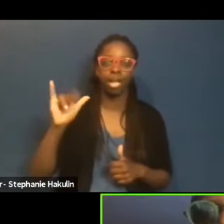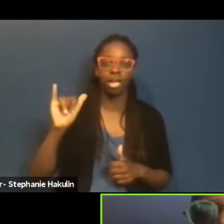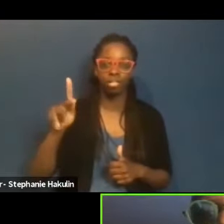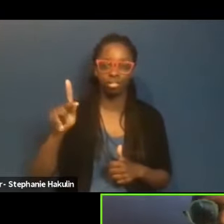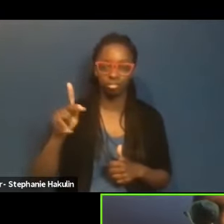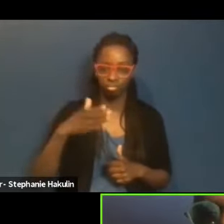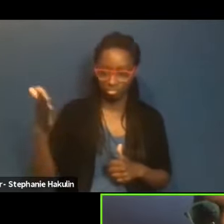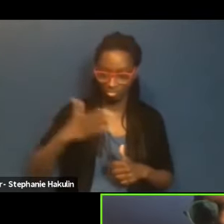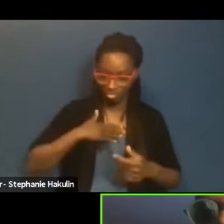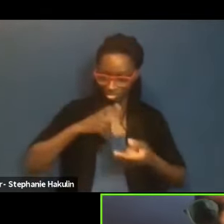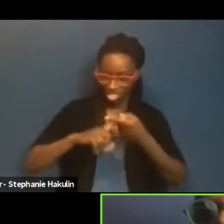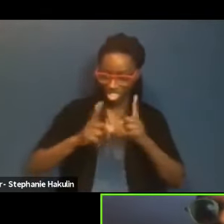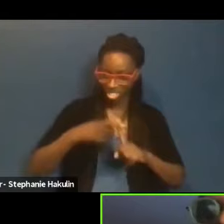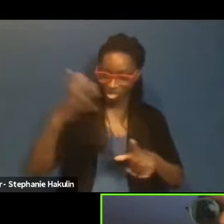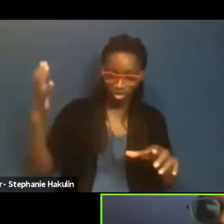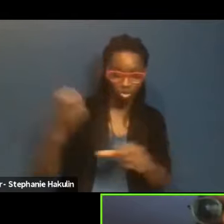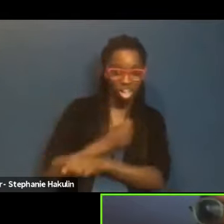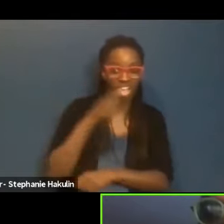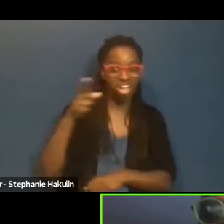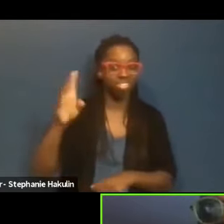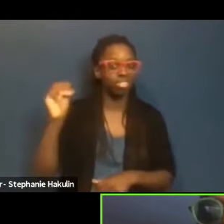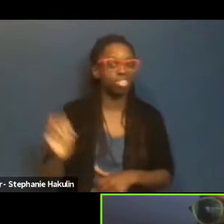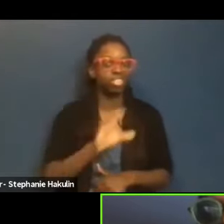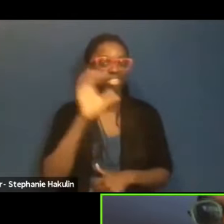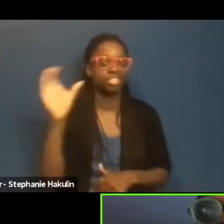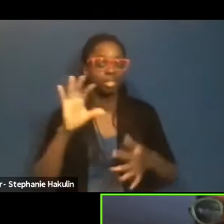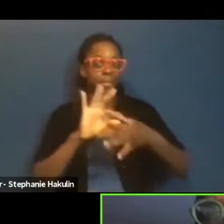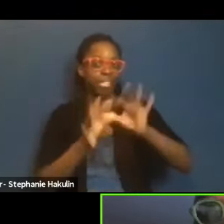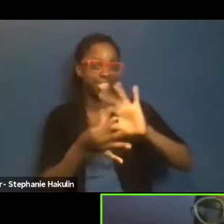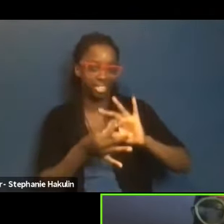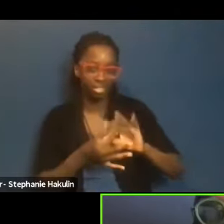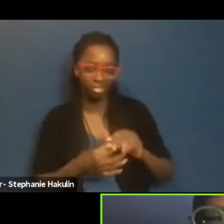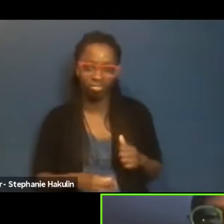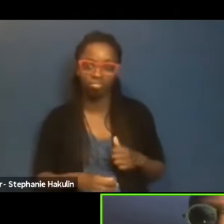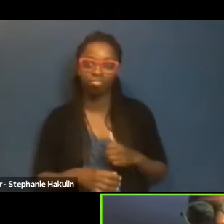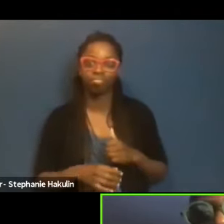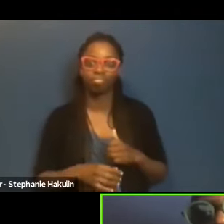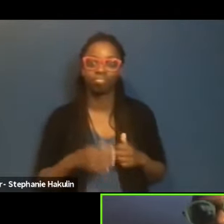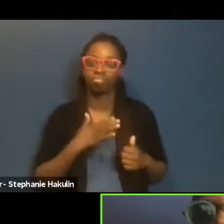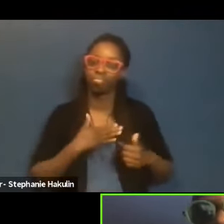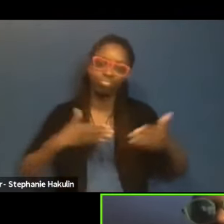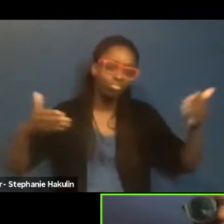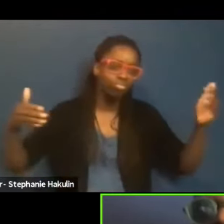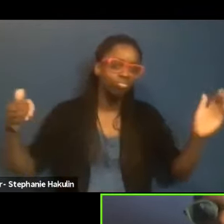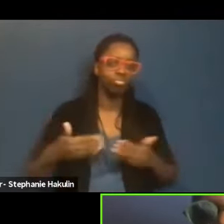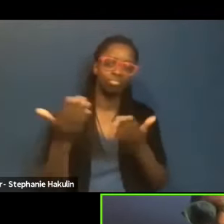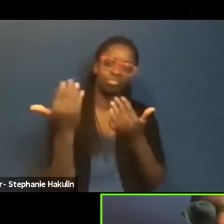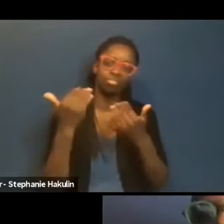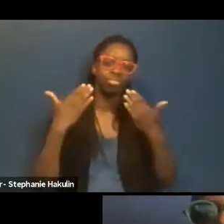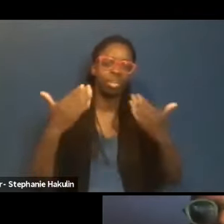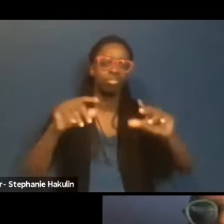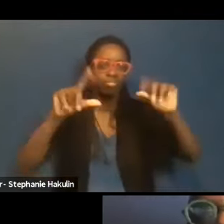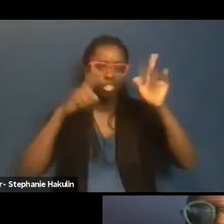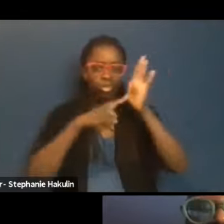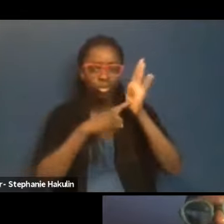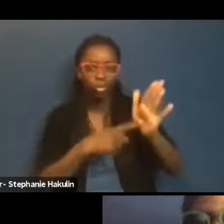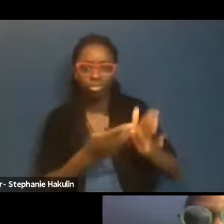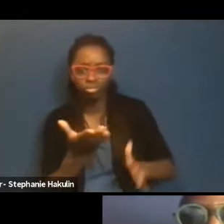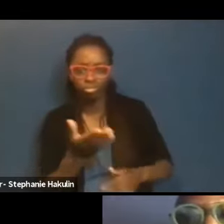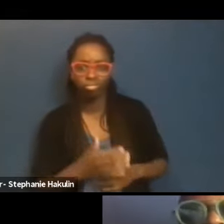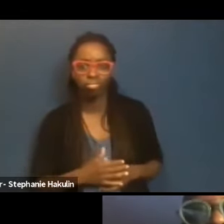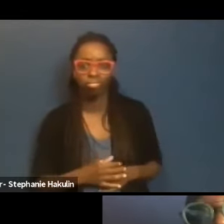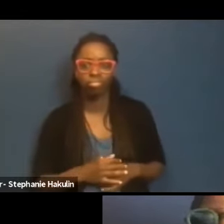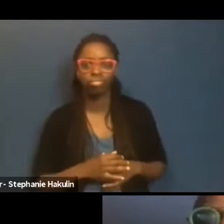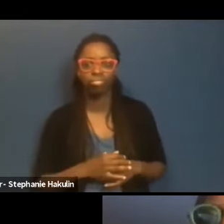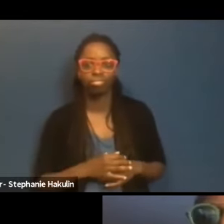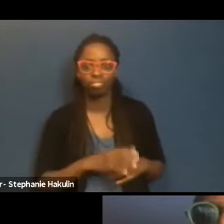MC Olympics, please step to the BNV screen, y'all. Shout out, MC Olympic